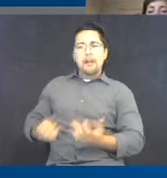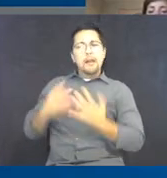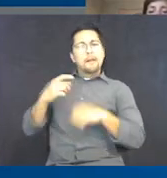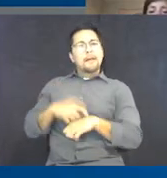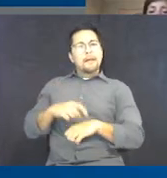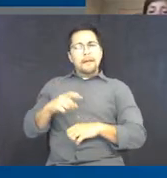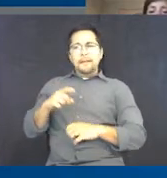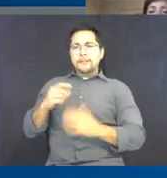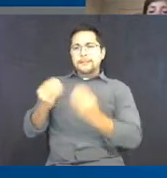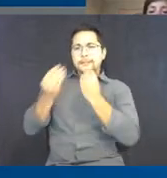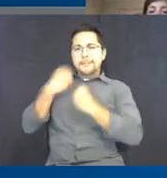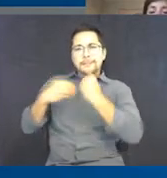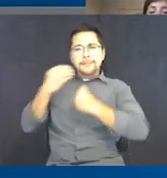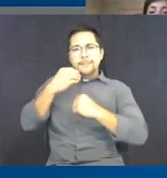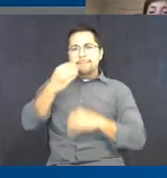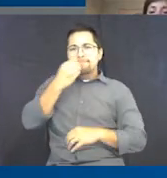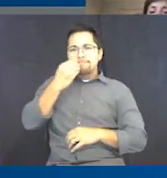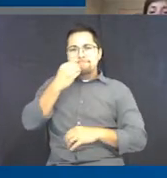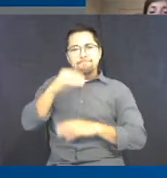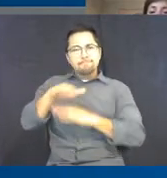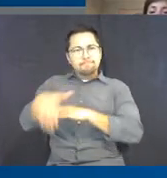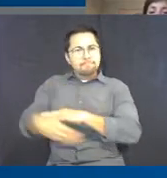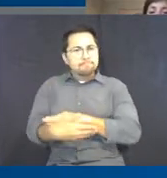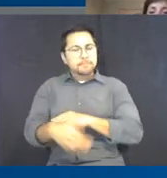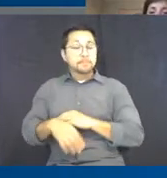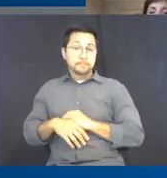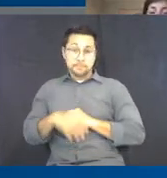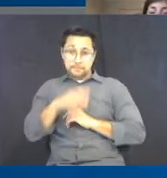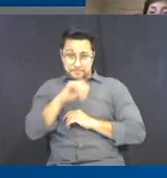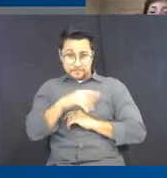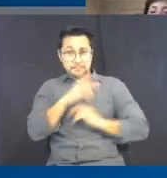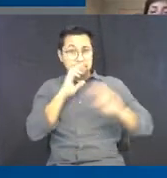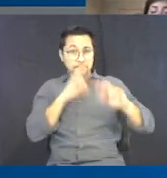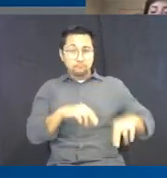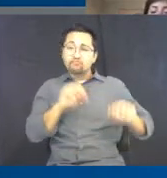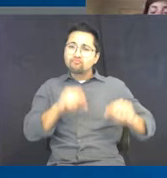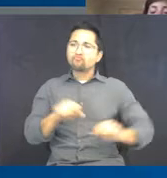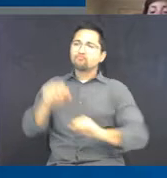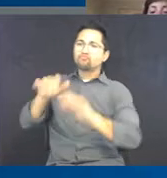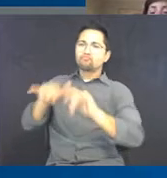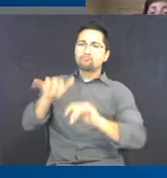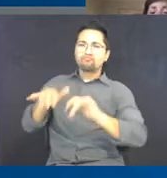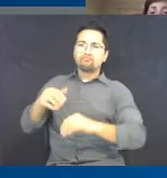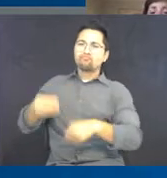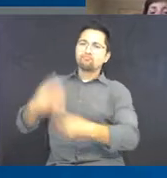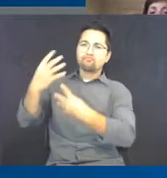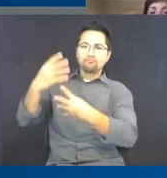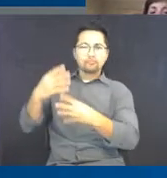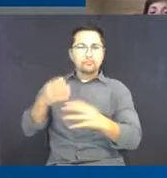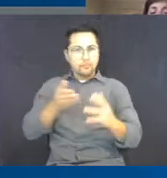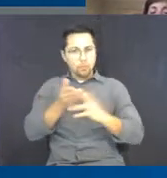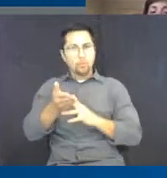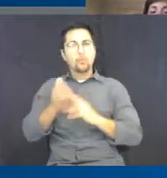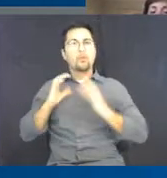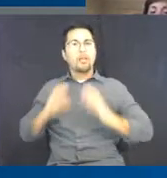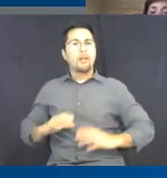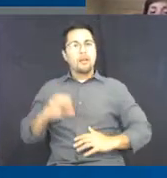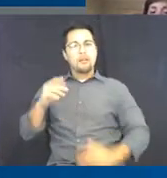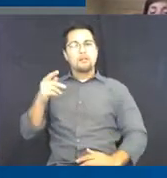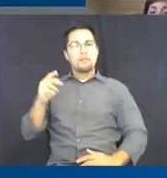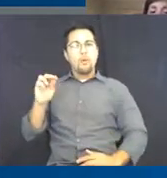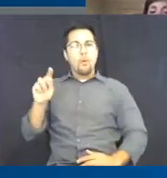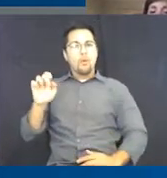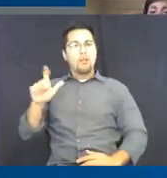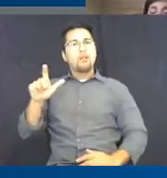So this is a photo of our demo apartment, which you can check out online. In Asheville, we also have an